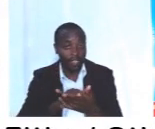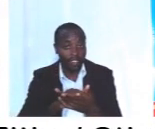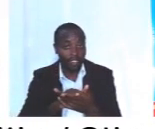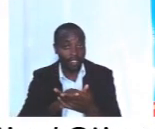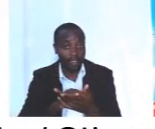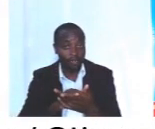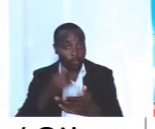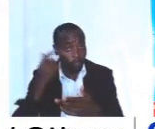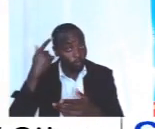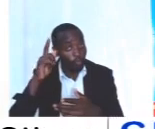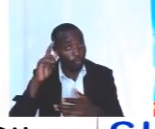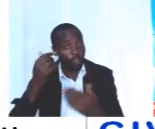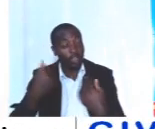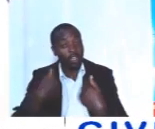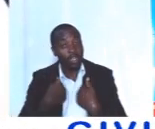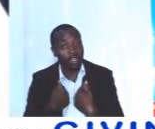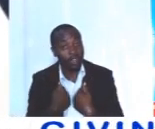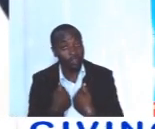being